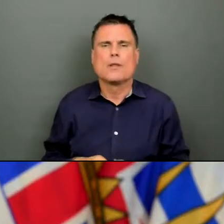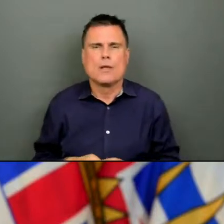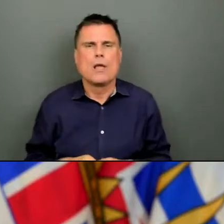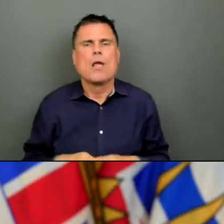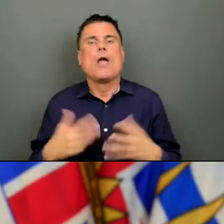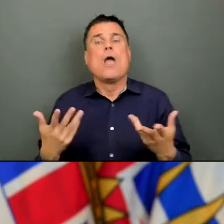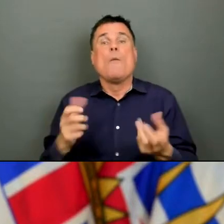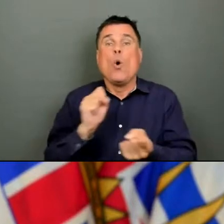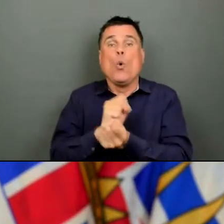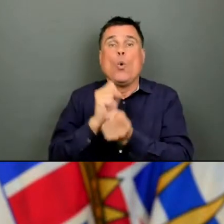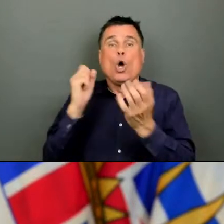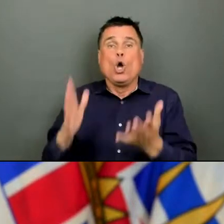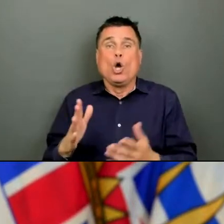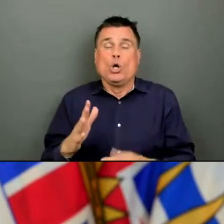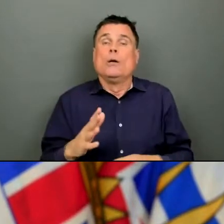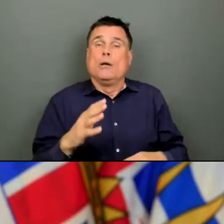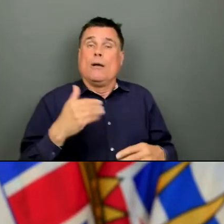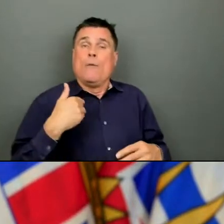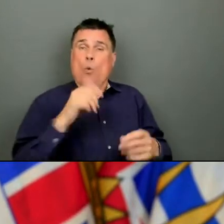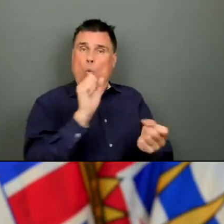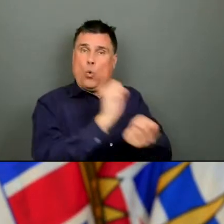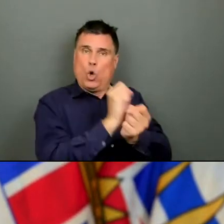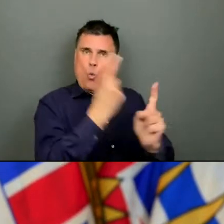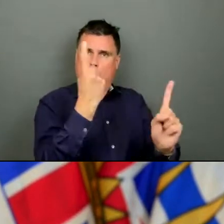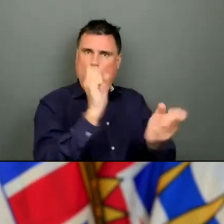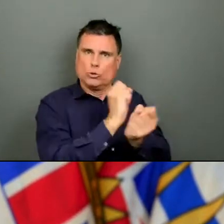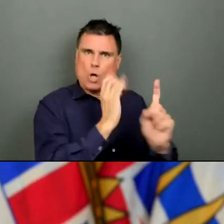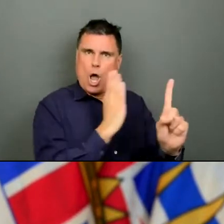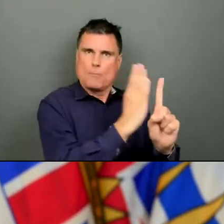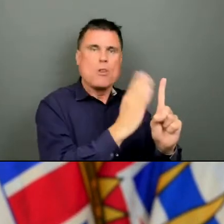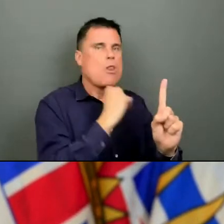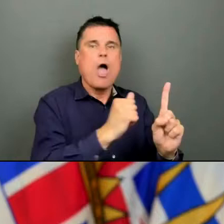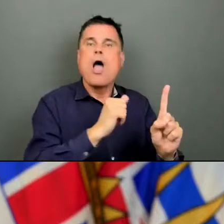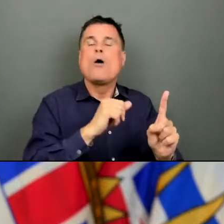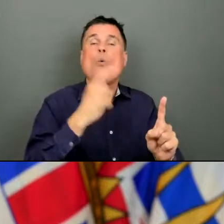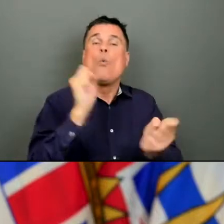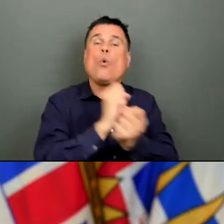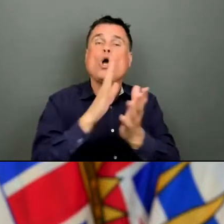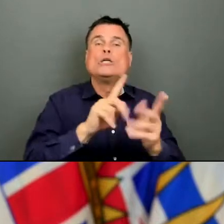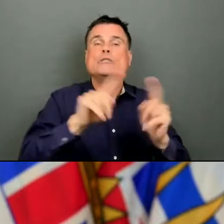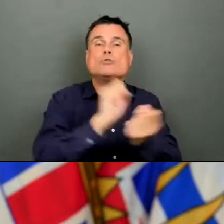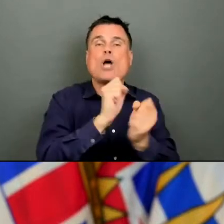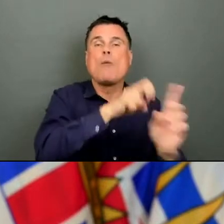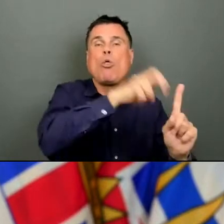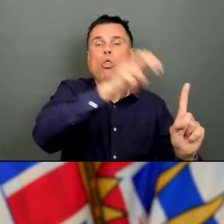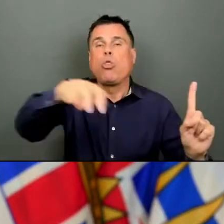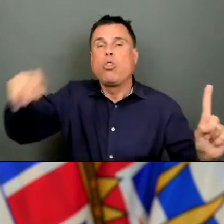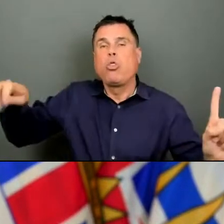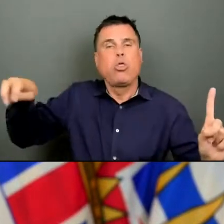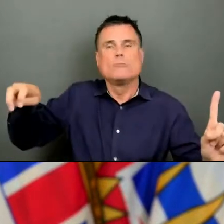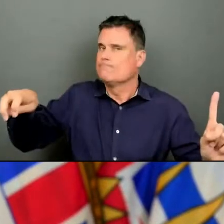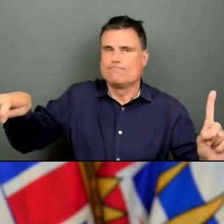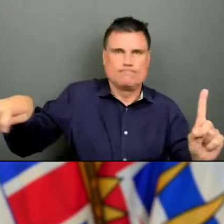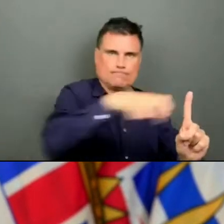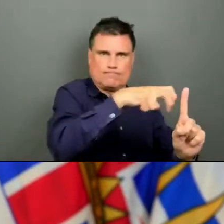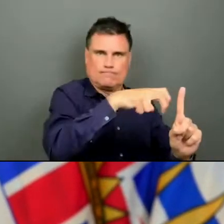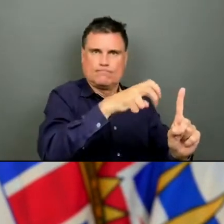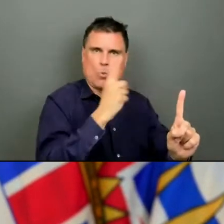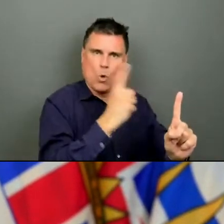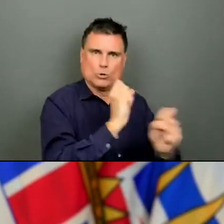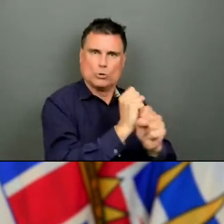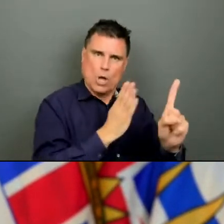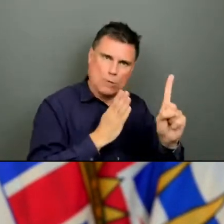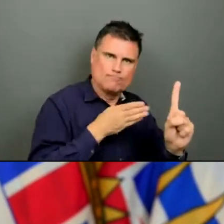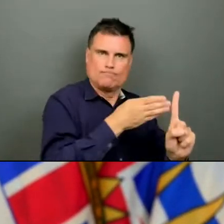of this, we will be looking at how do we ensure that everybody in these most highly vulnerable